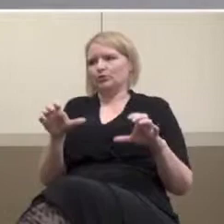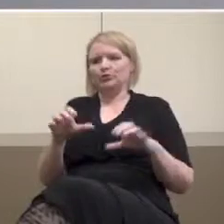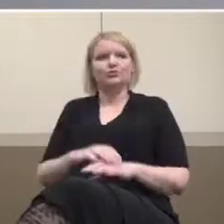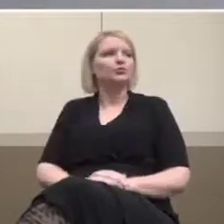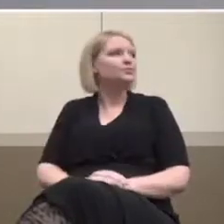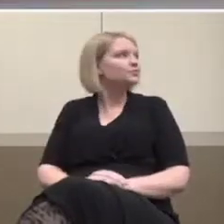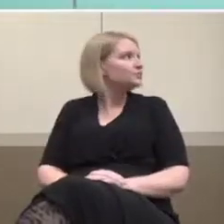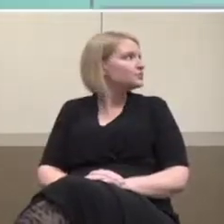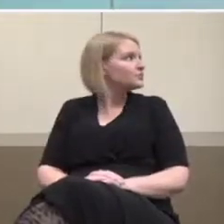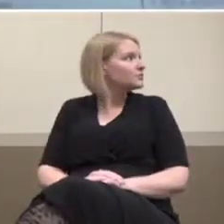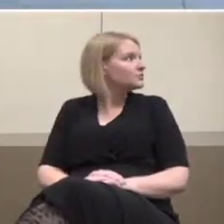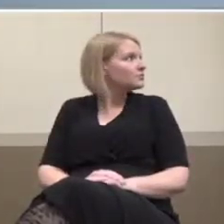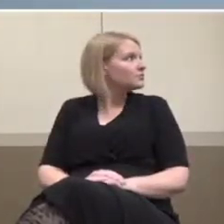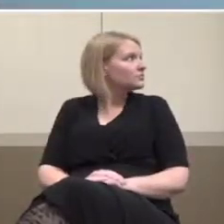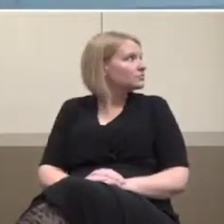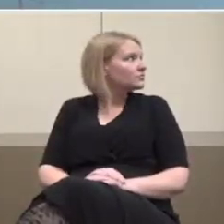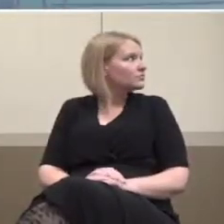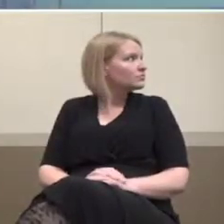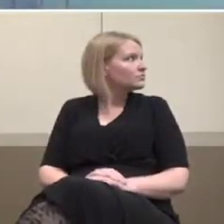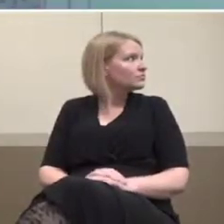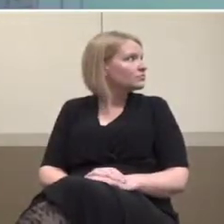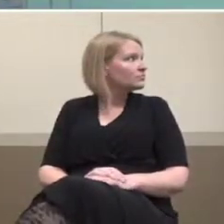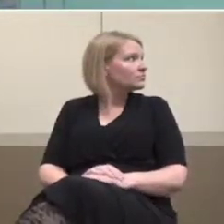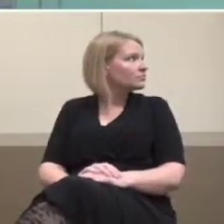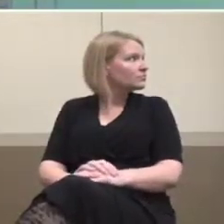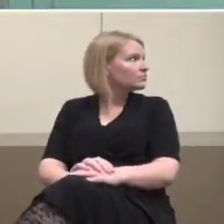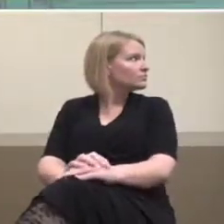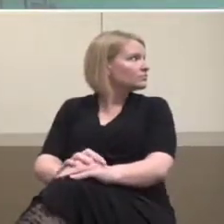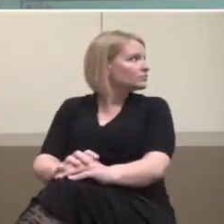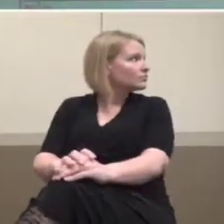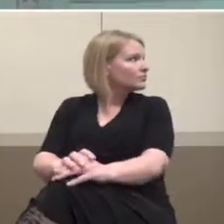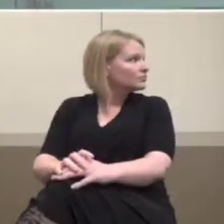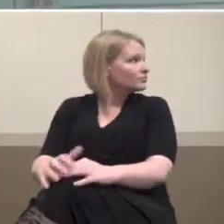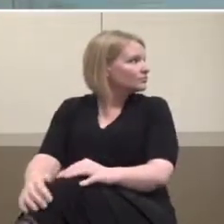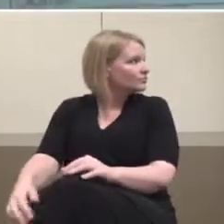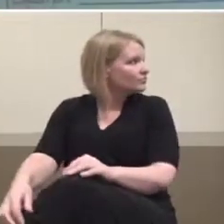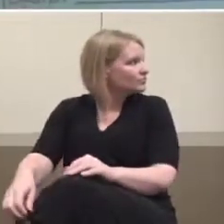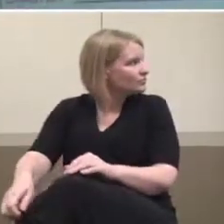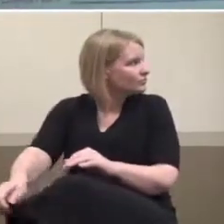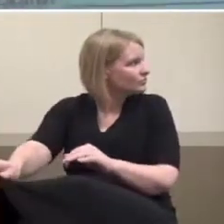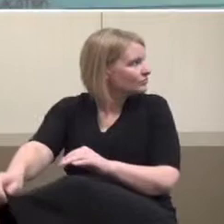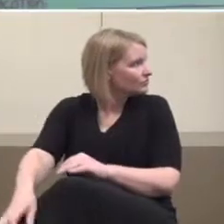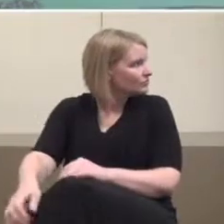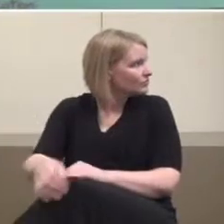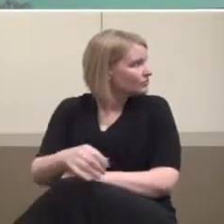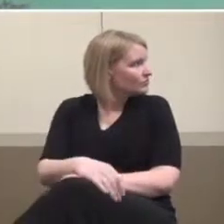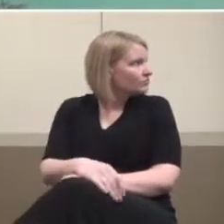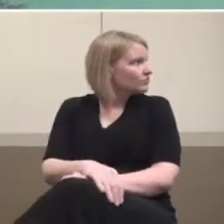Then I had this, which